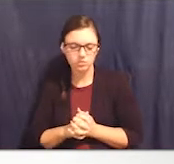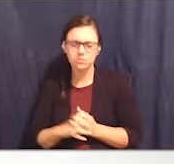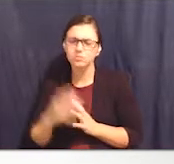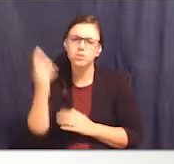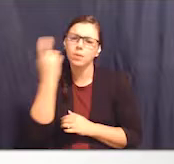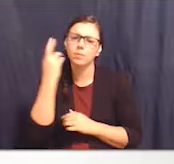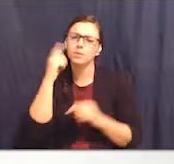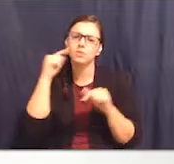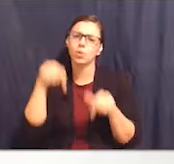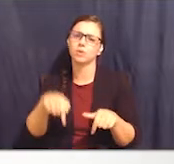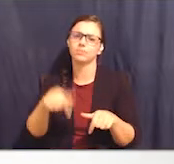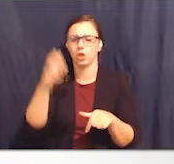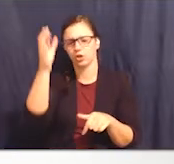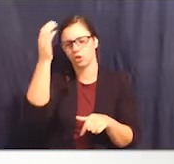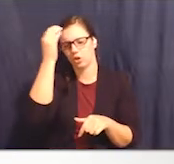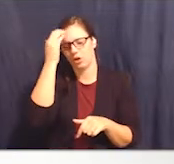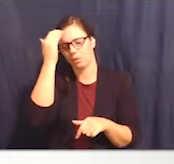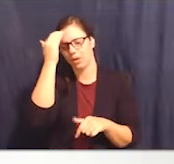pastry program.